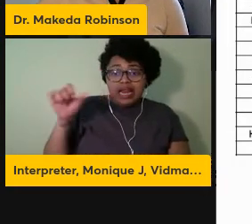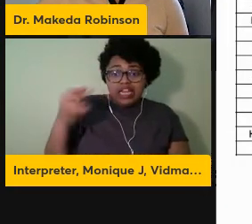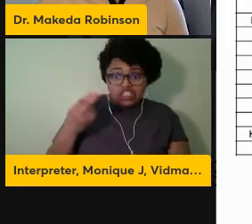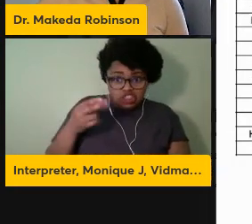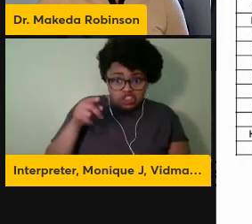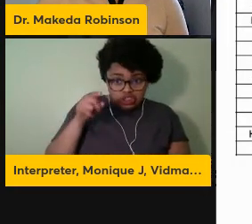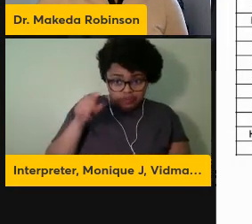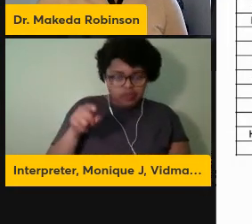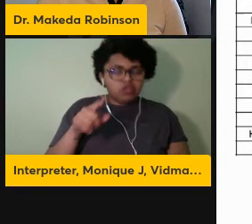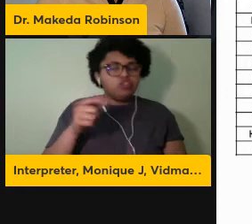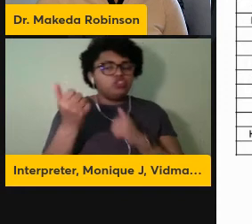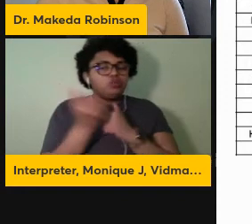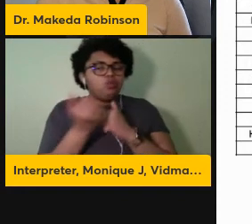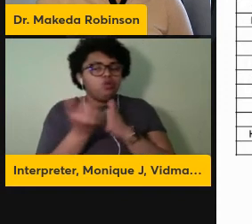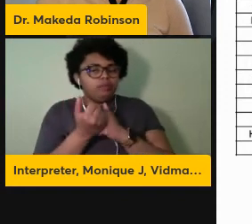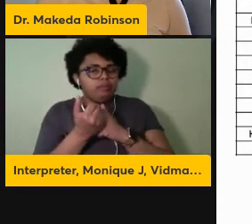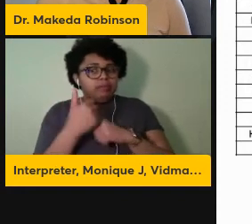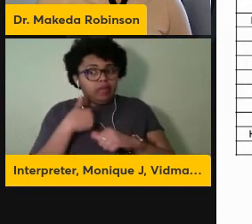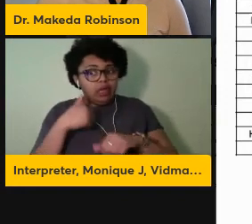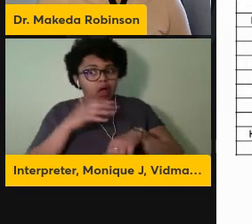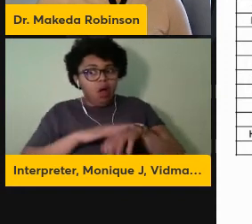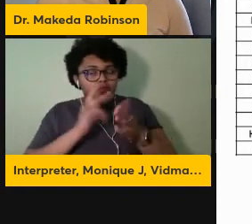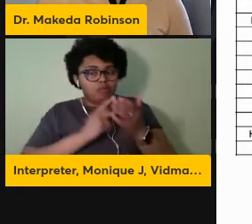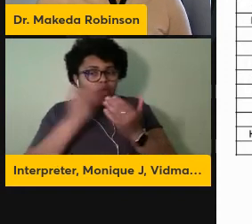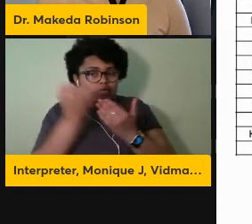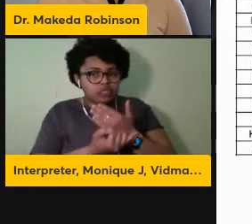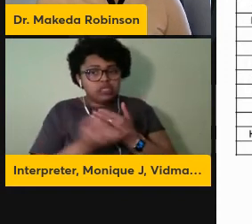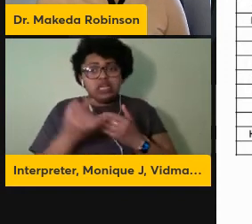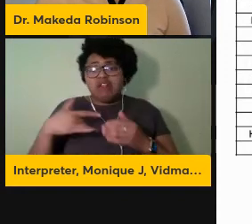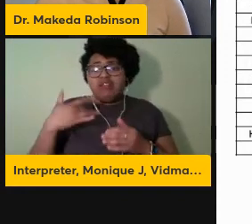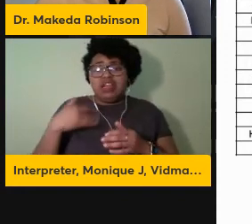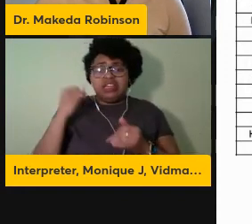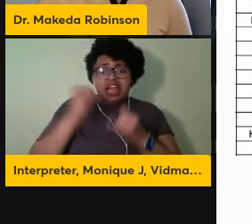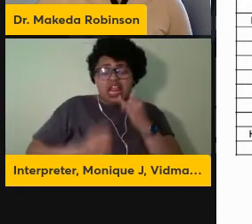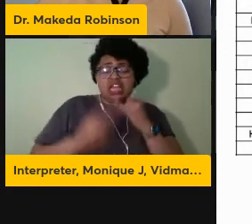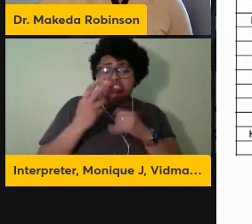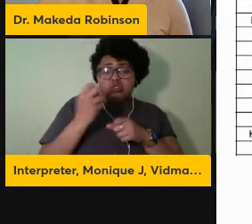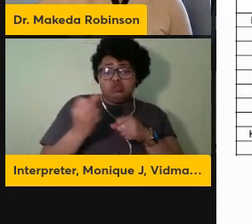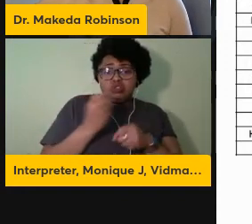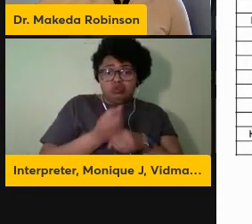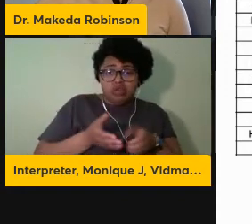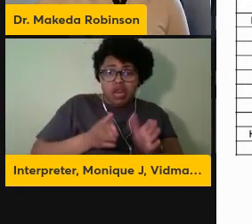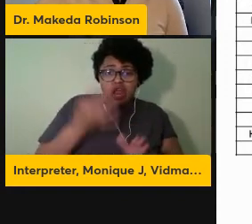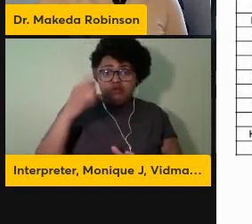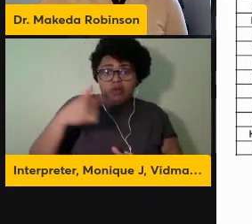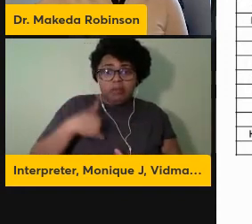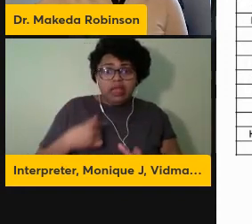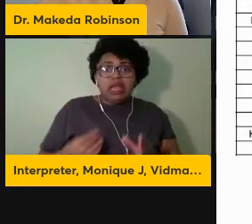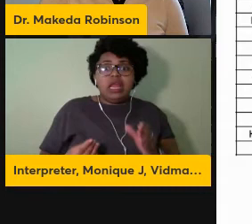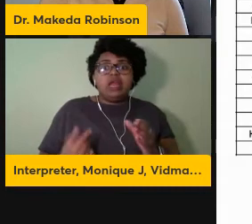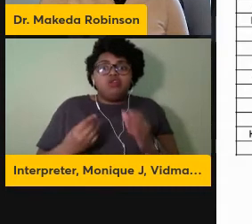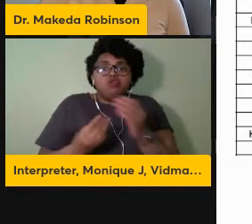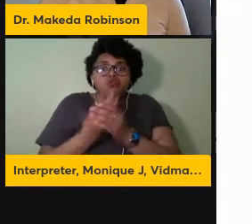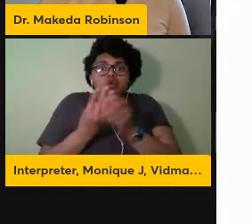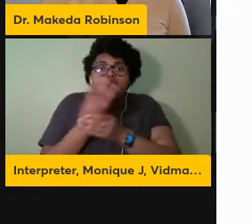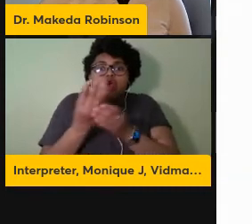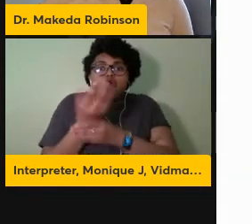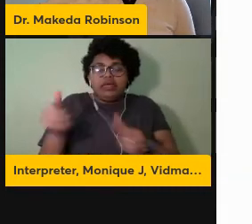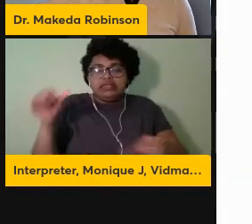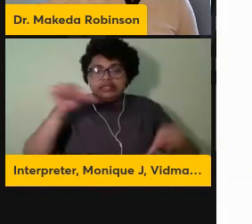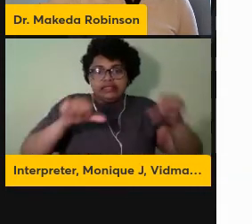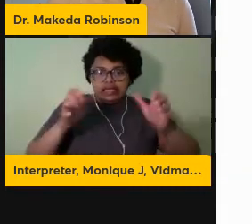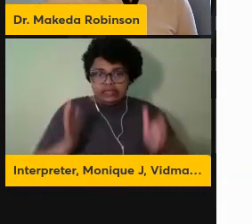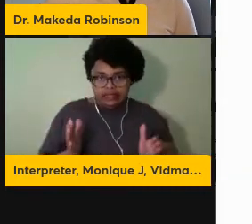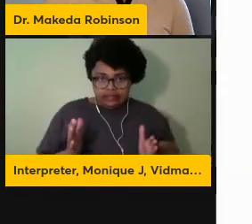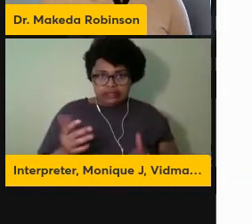really feel like these last 2 years have allowed me to also really grow as a scientist. And